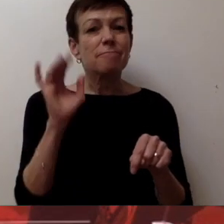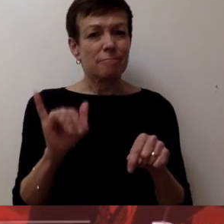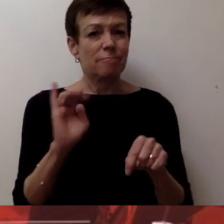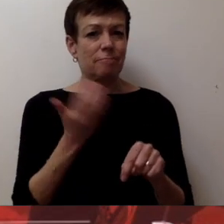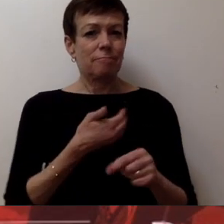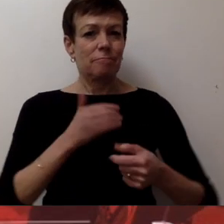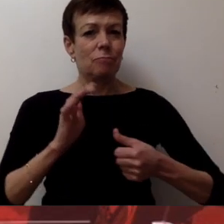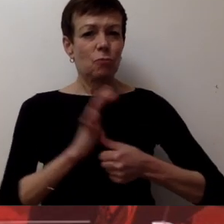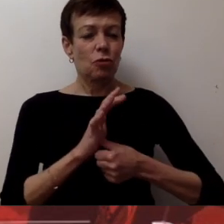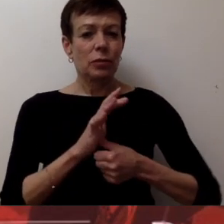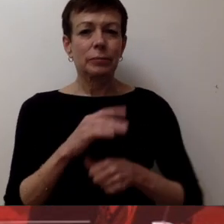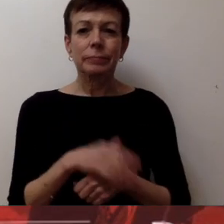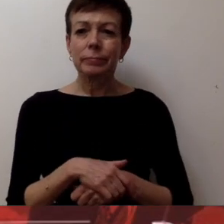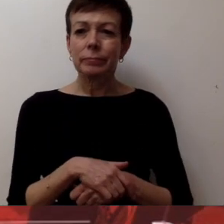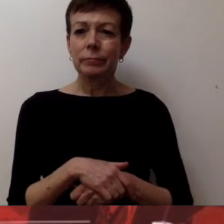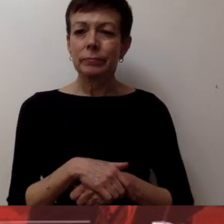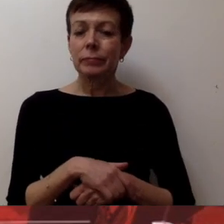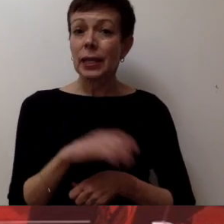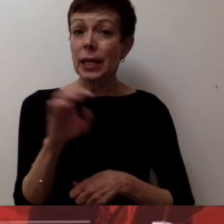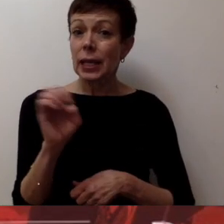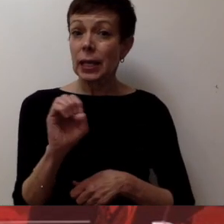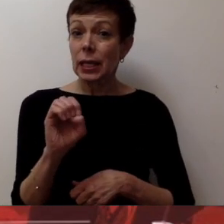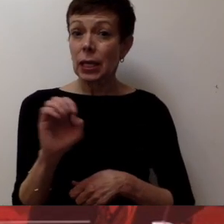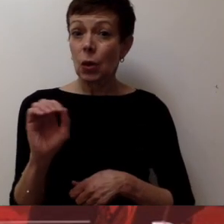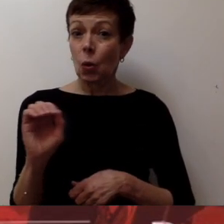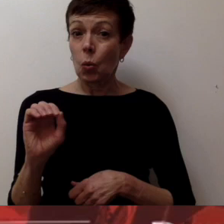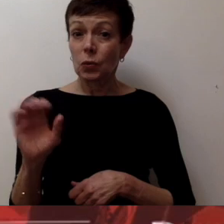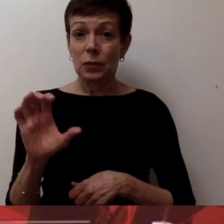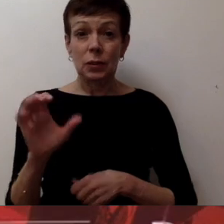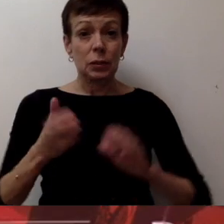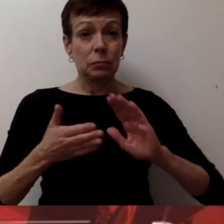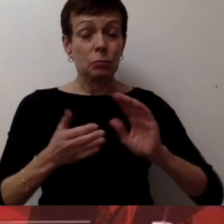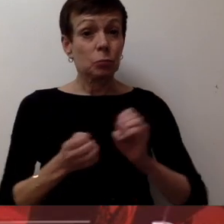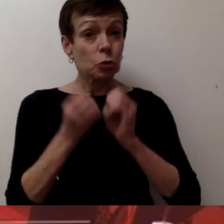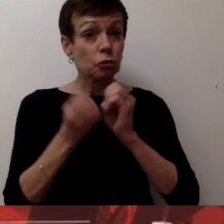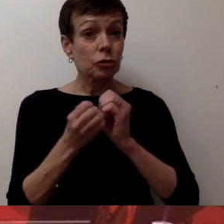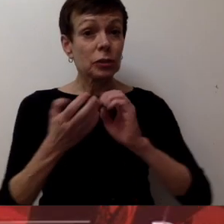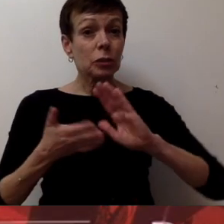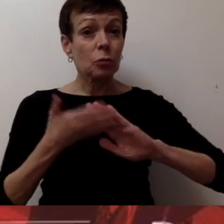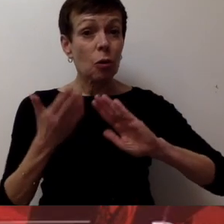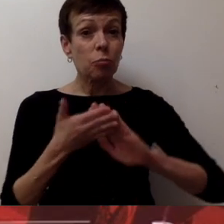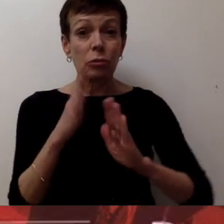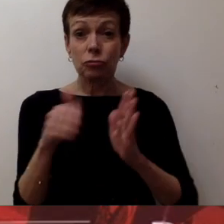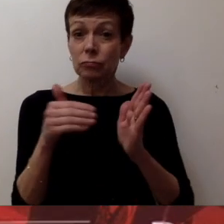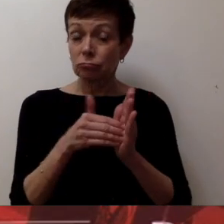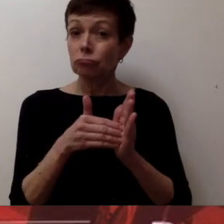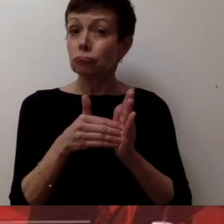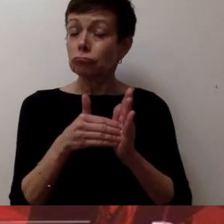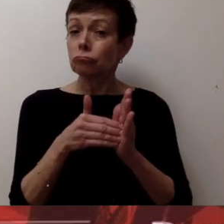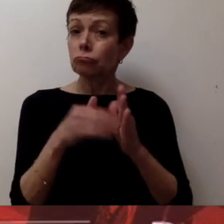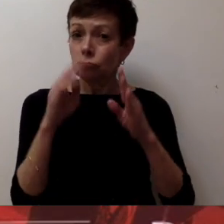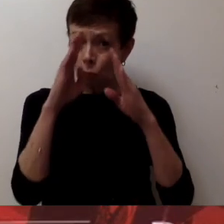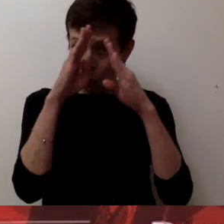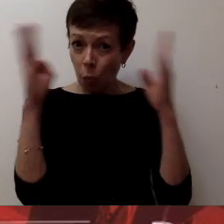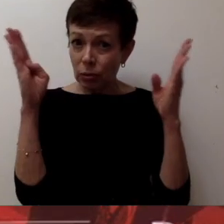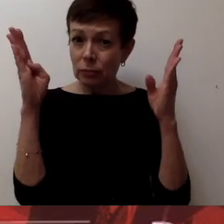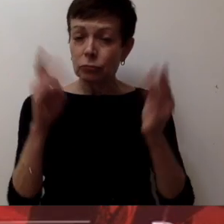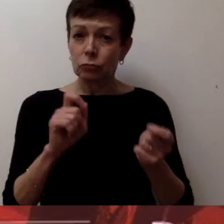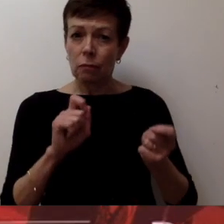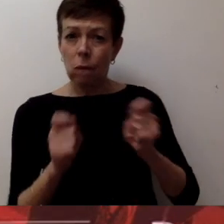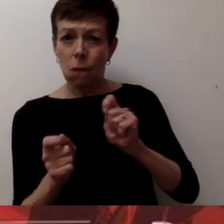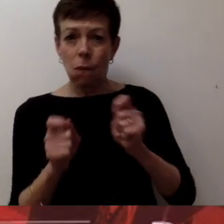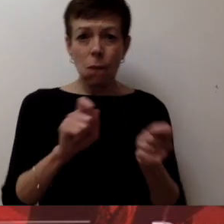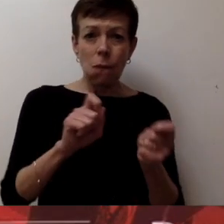now, and that the Emergency Operations Center is always open to updating and modifying our